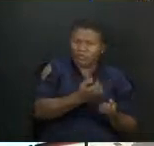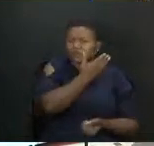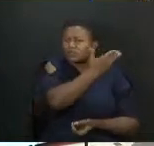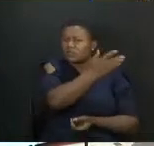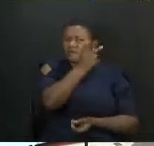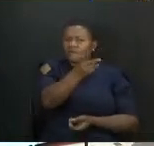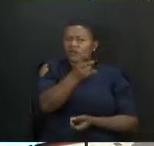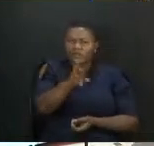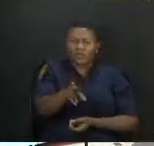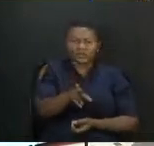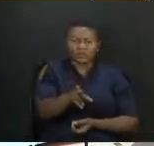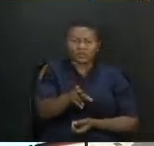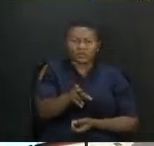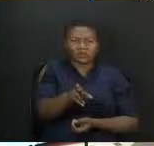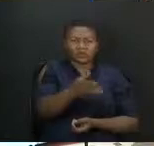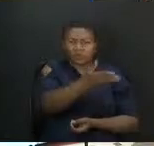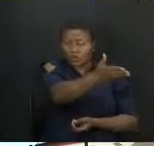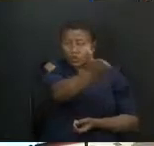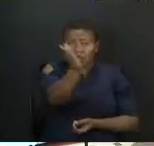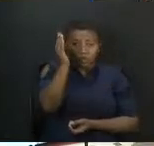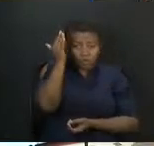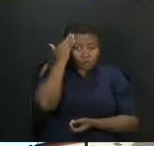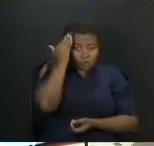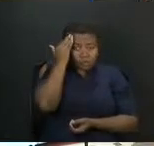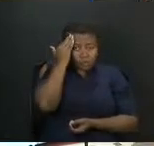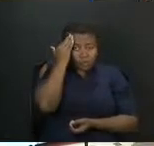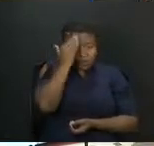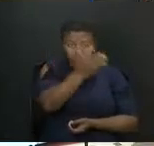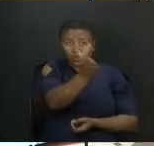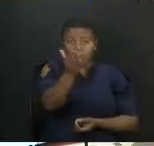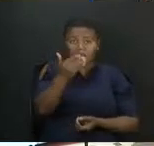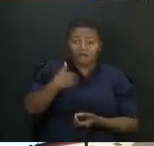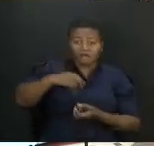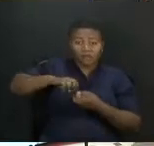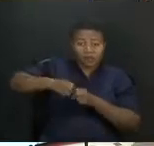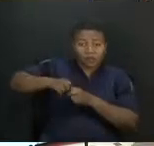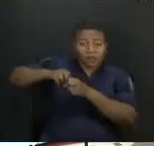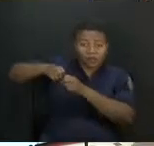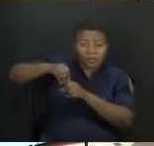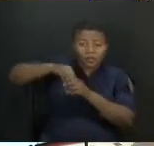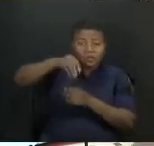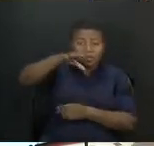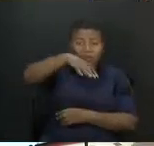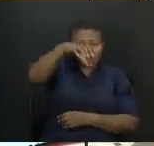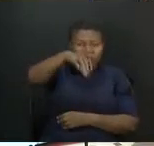And all of you, you know, those of you who get challenges in your constituency, I don't leave you naked.